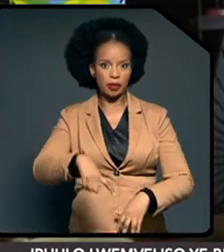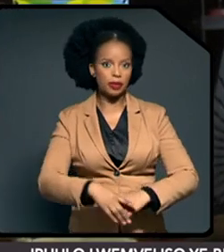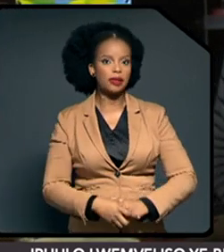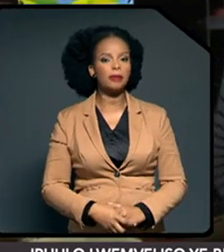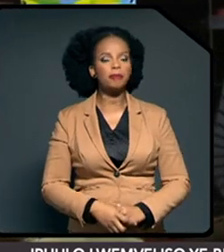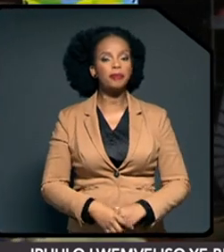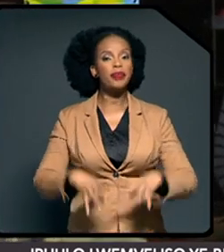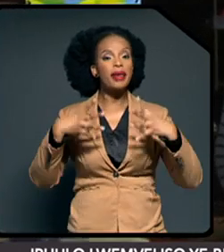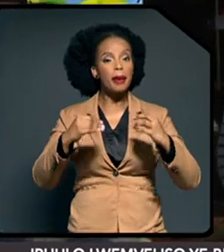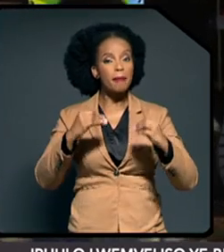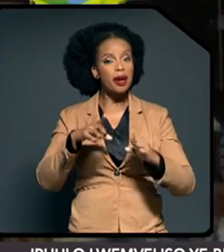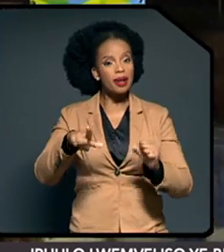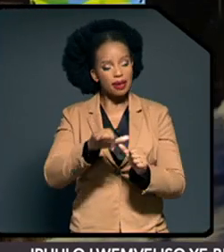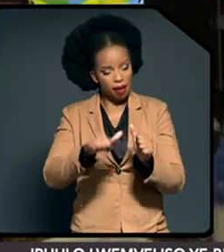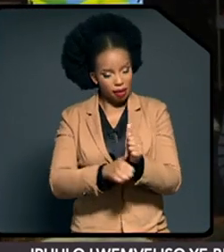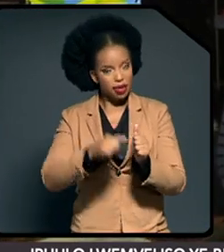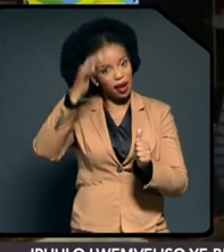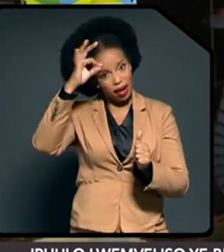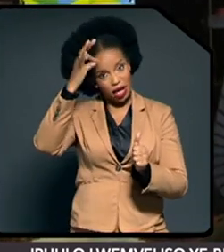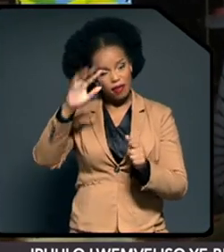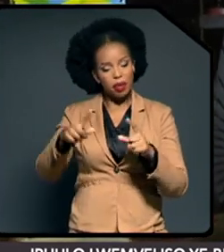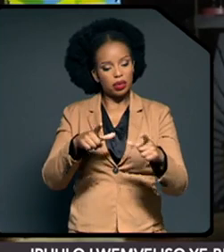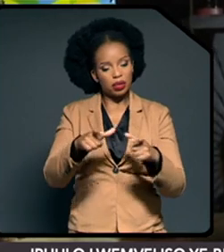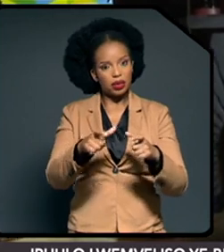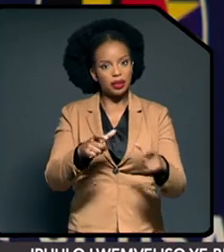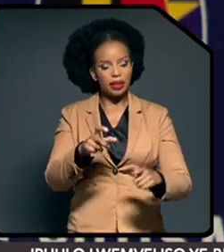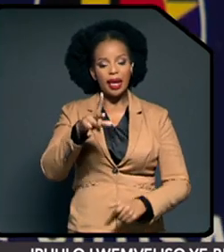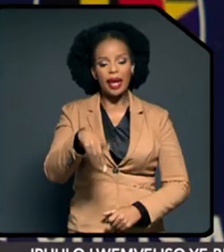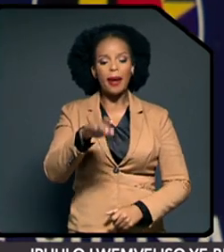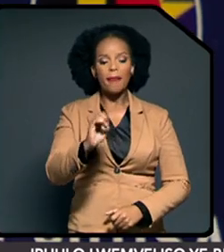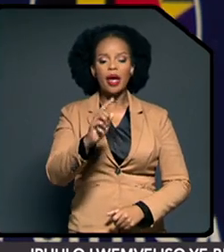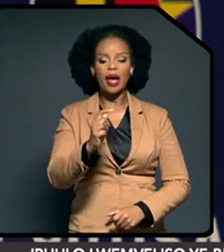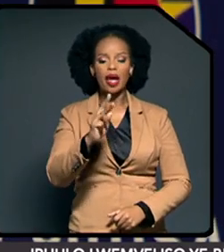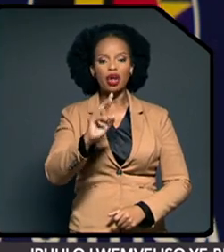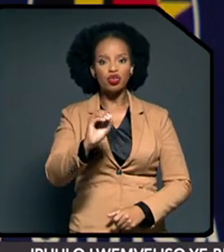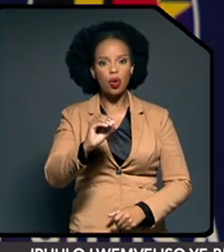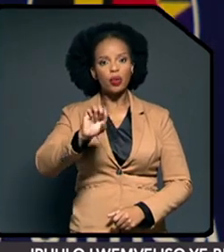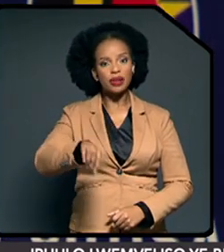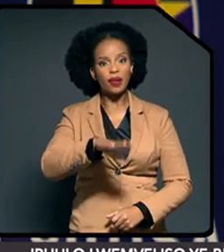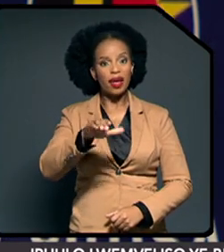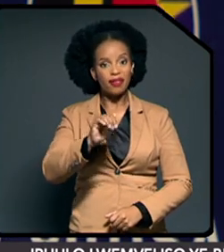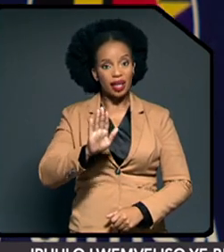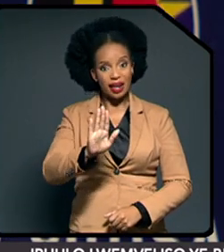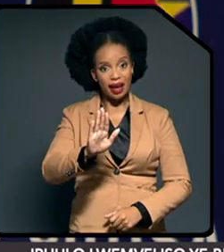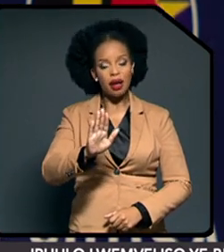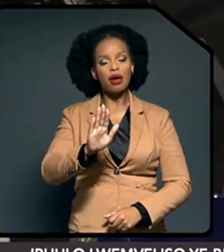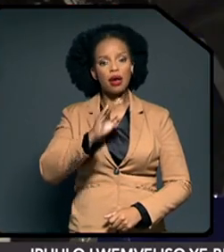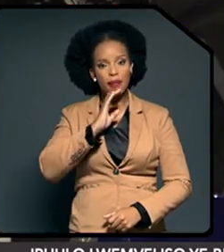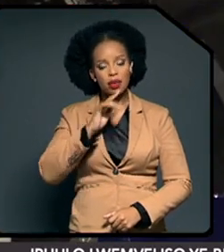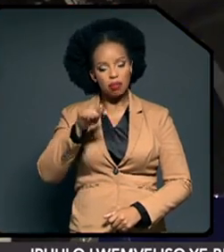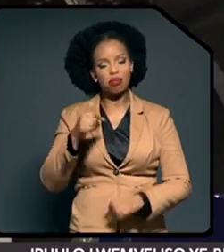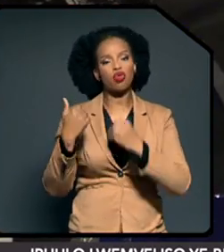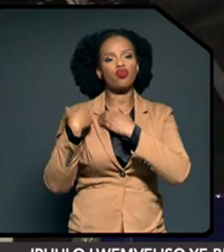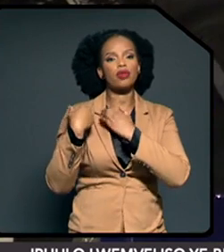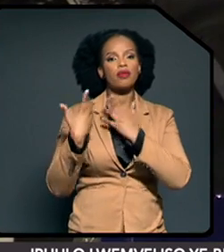Njengenkampani ephansi kolawulo lukarhulumente iPetro SA inoxanduva lokuqinisekisa ubonelelo lwezamandla oluthe